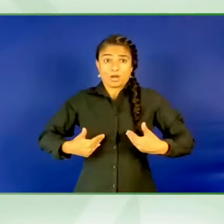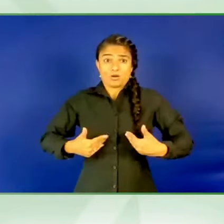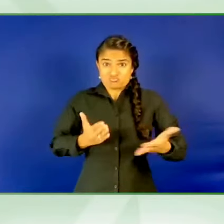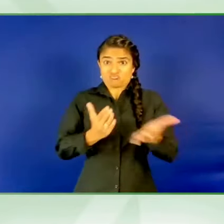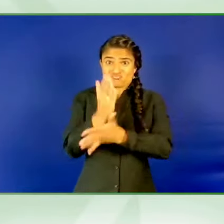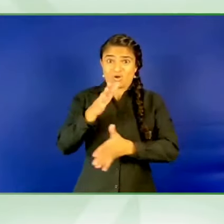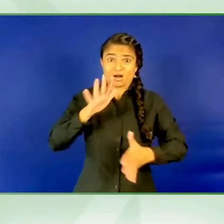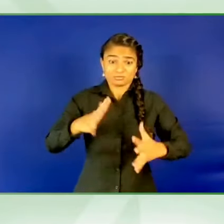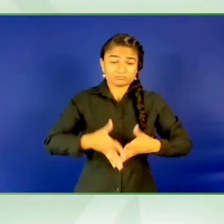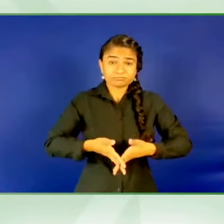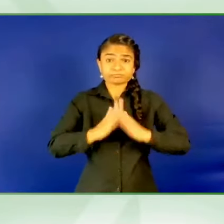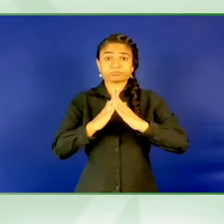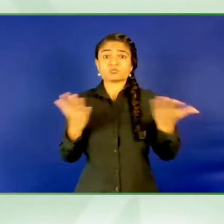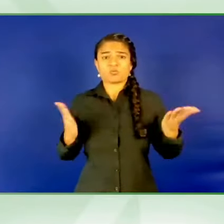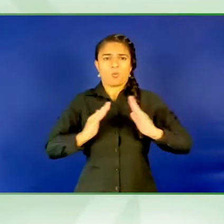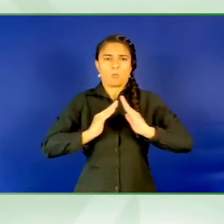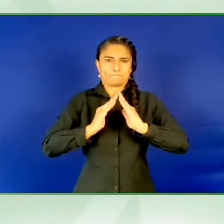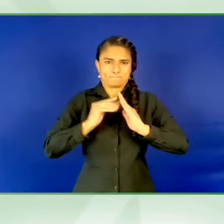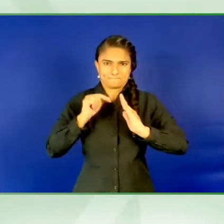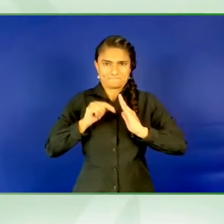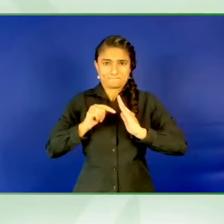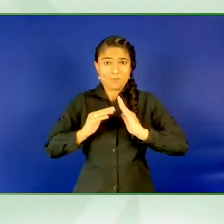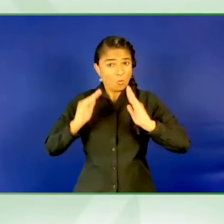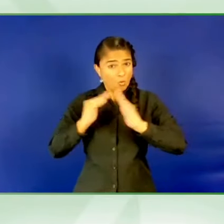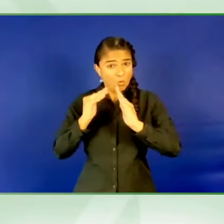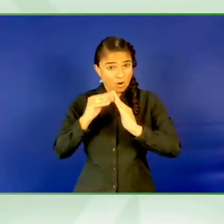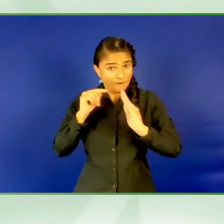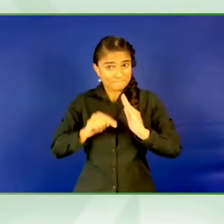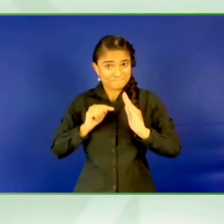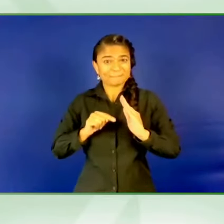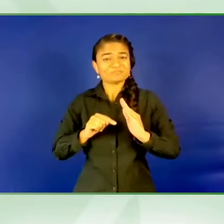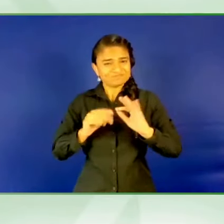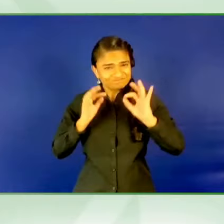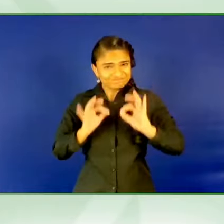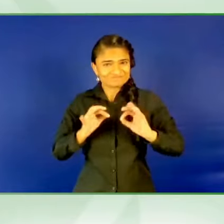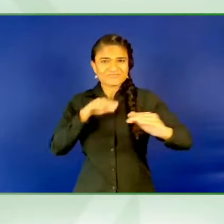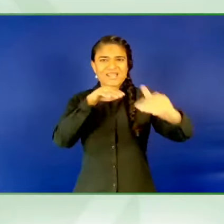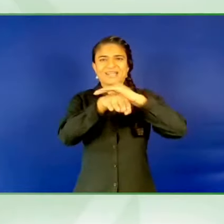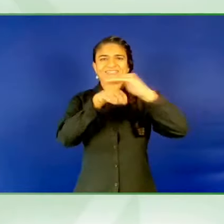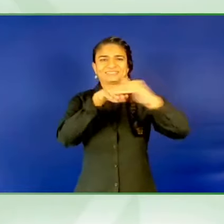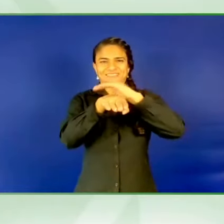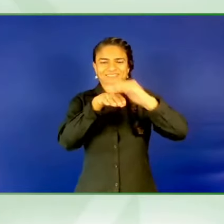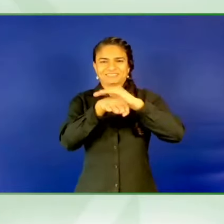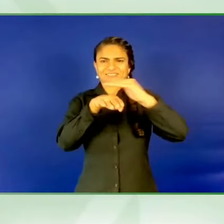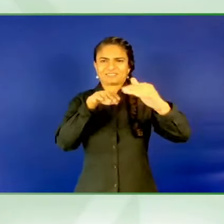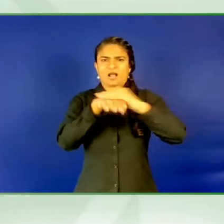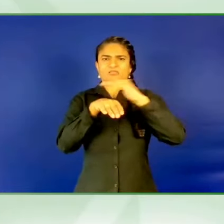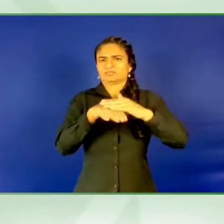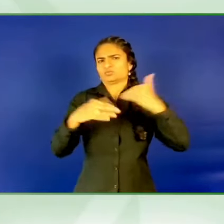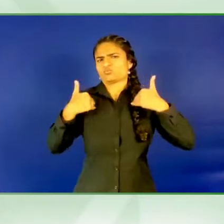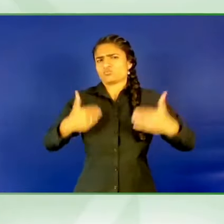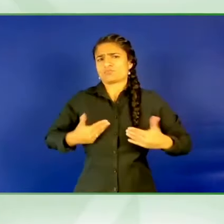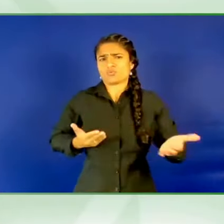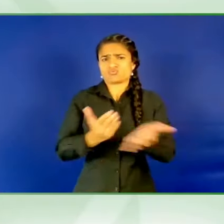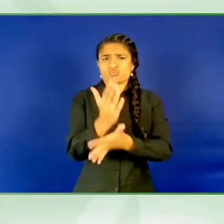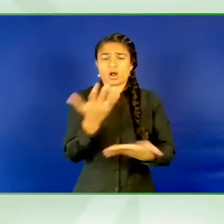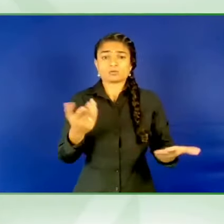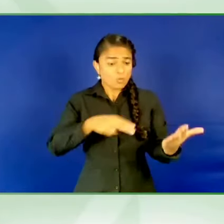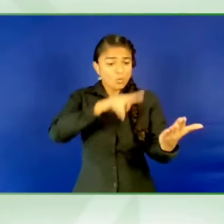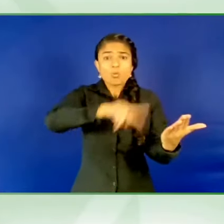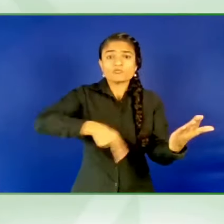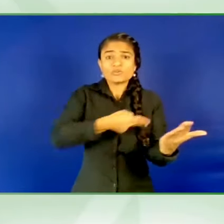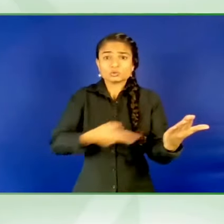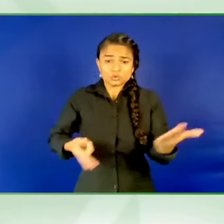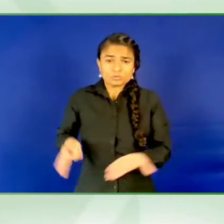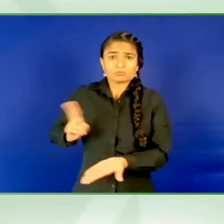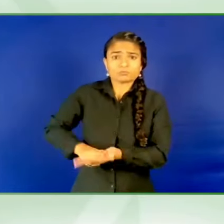people interested in the matter. You have to start at home with small things. We have a lot of means there at home.